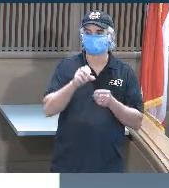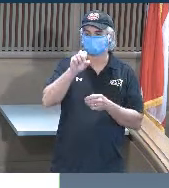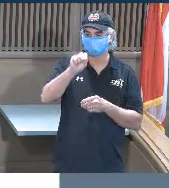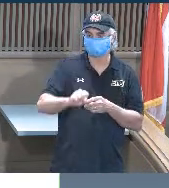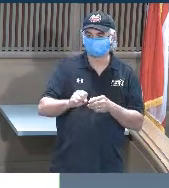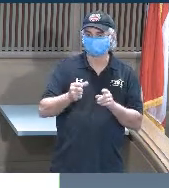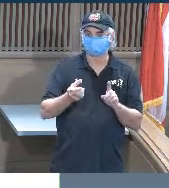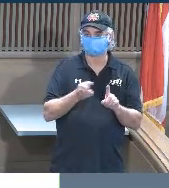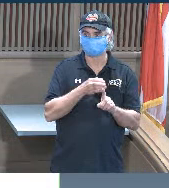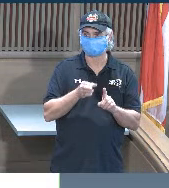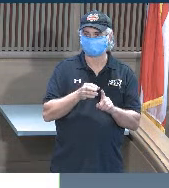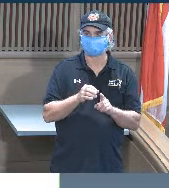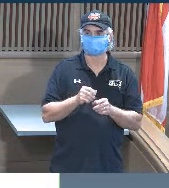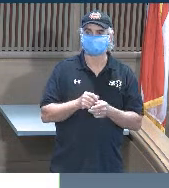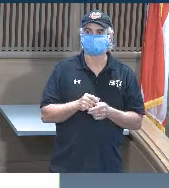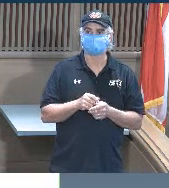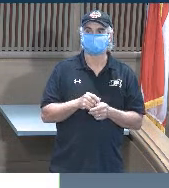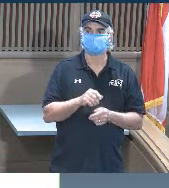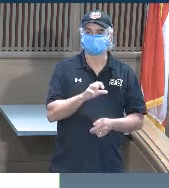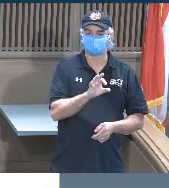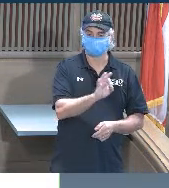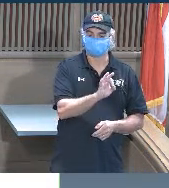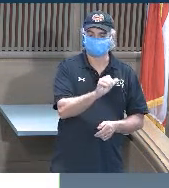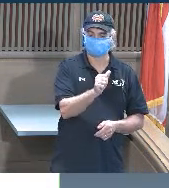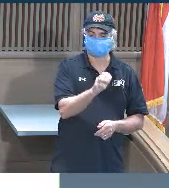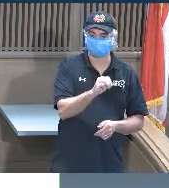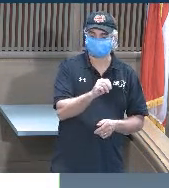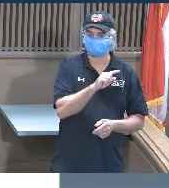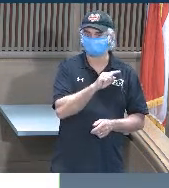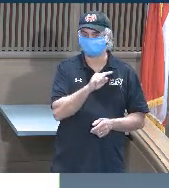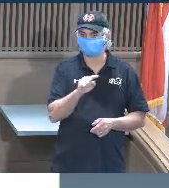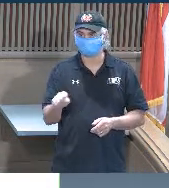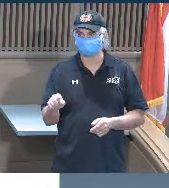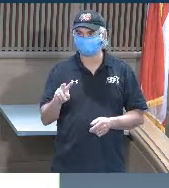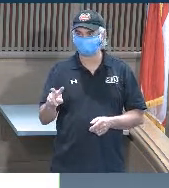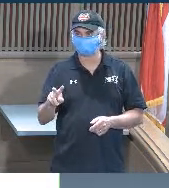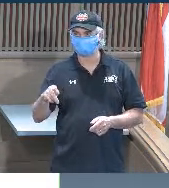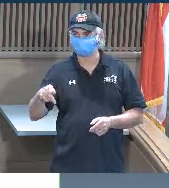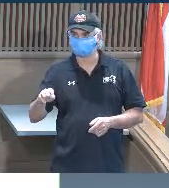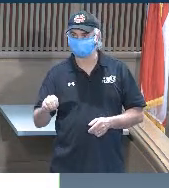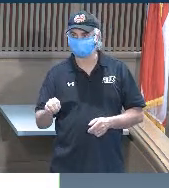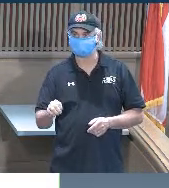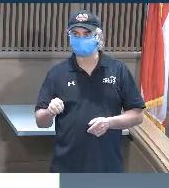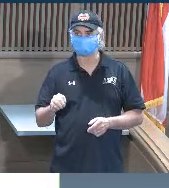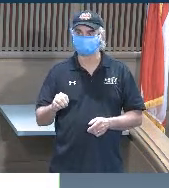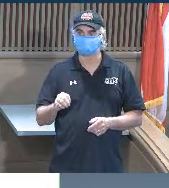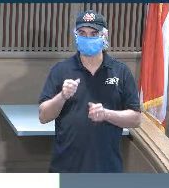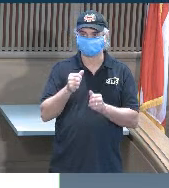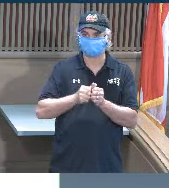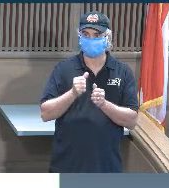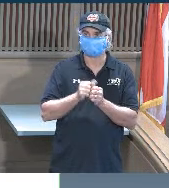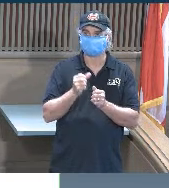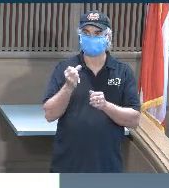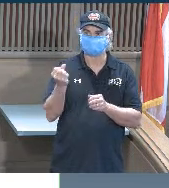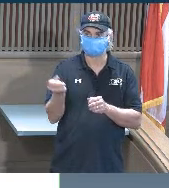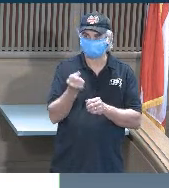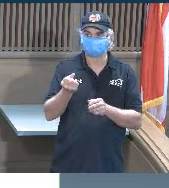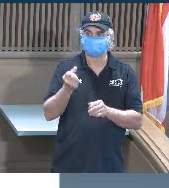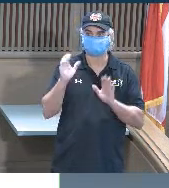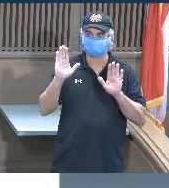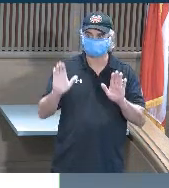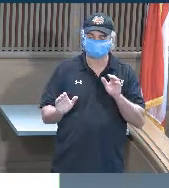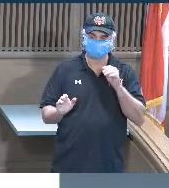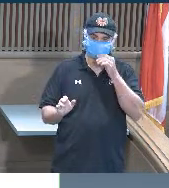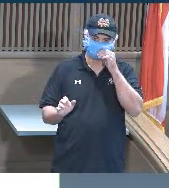Slappy. Those hours are 9 a.m. to 2 p.m. every Saturday and Sunday. South Slappy at the